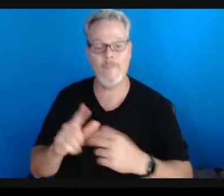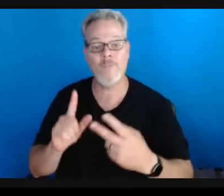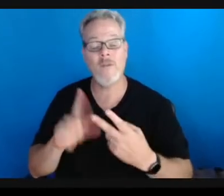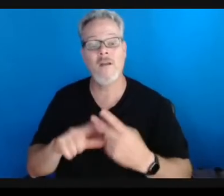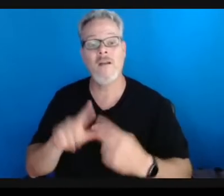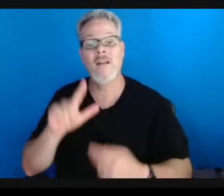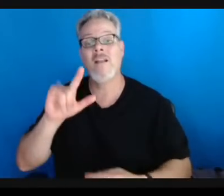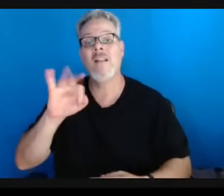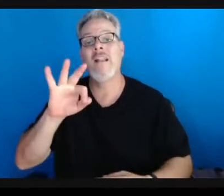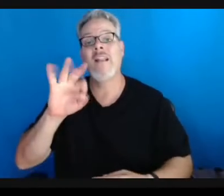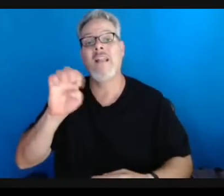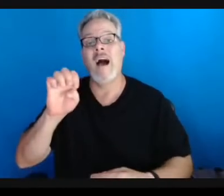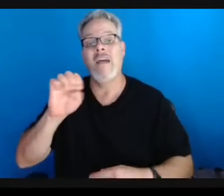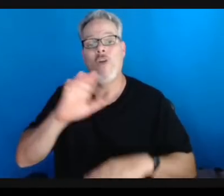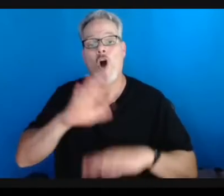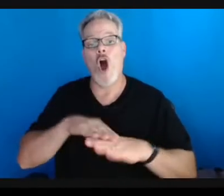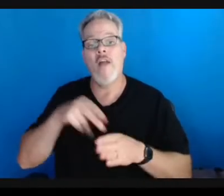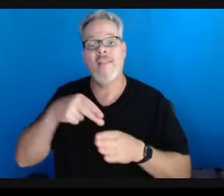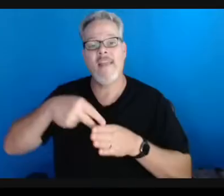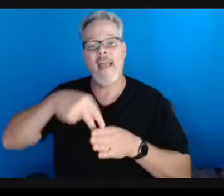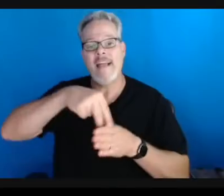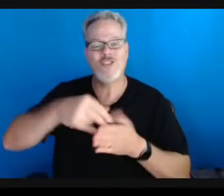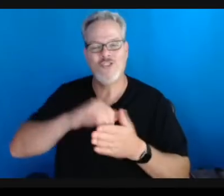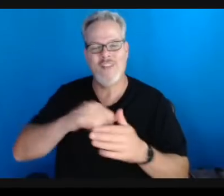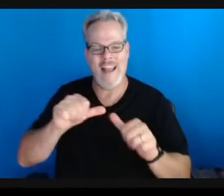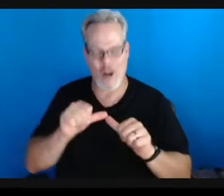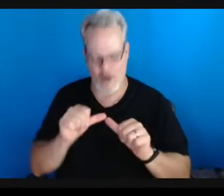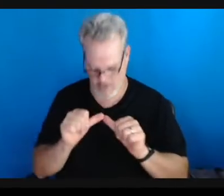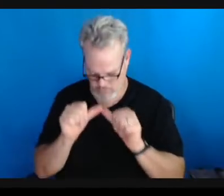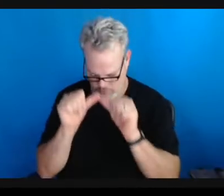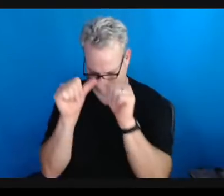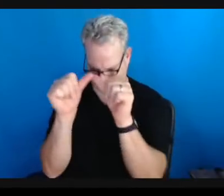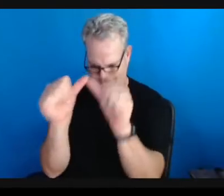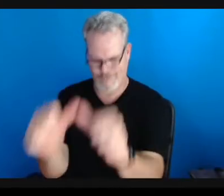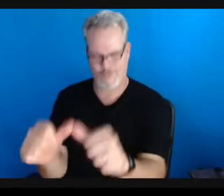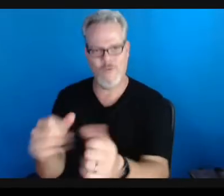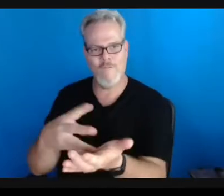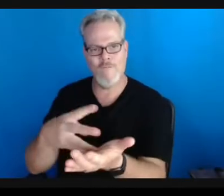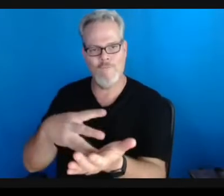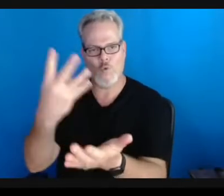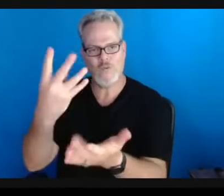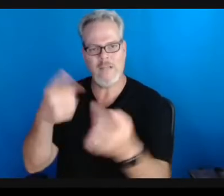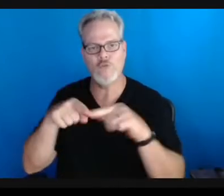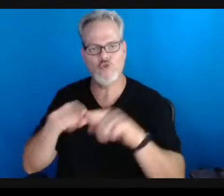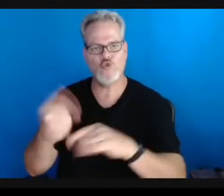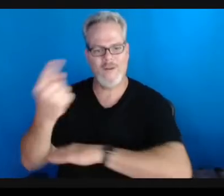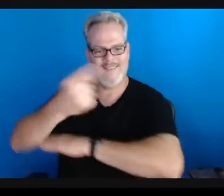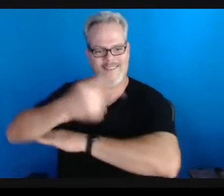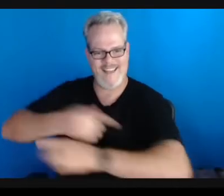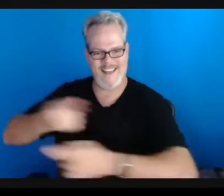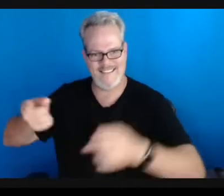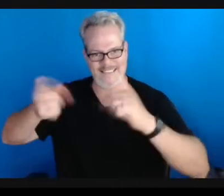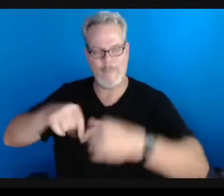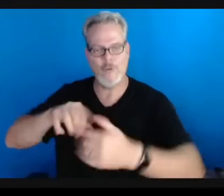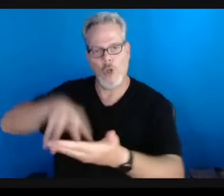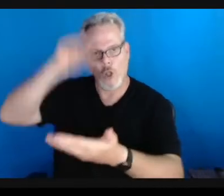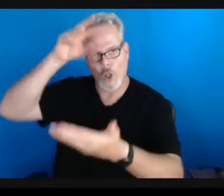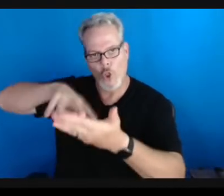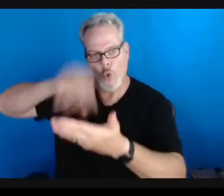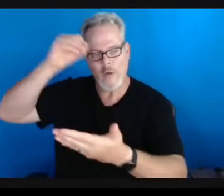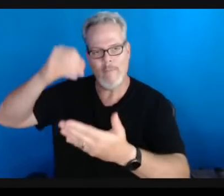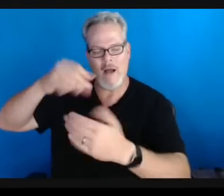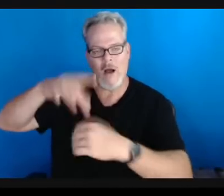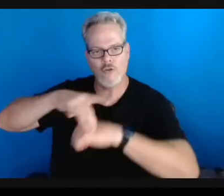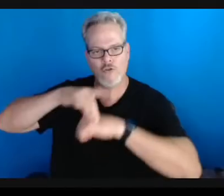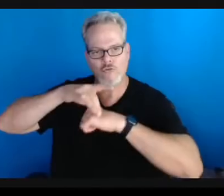It's happening pretty much all year. There's 4 times during the day that it's going on. You can learn about Hawaii geology, culture,